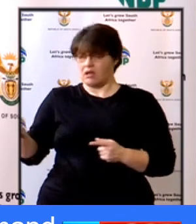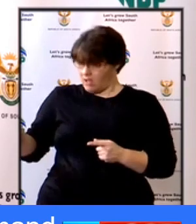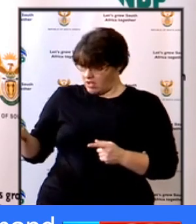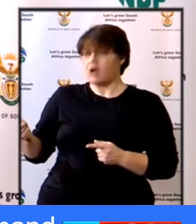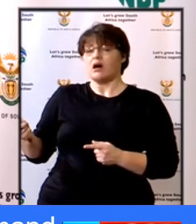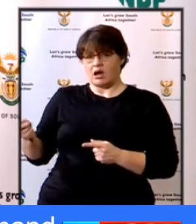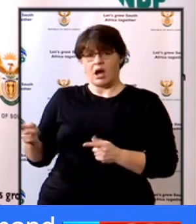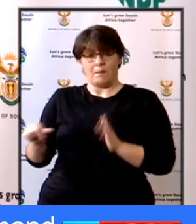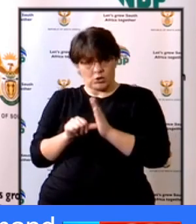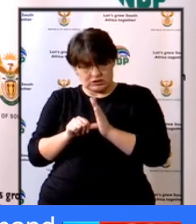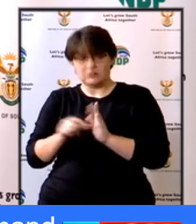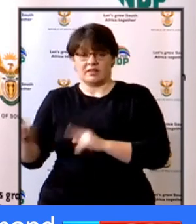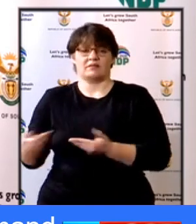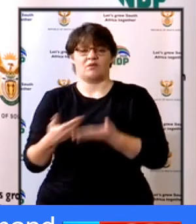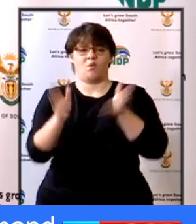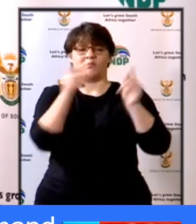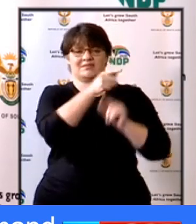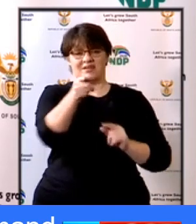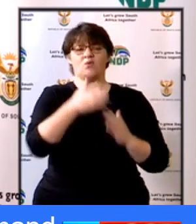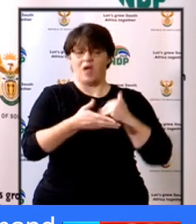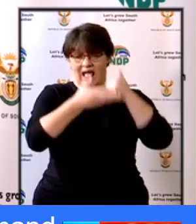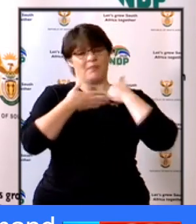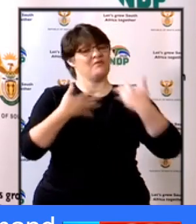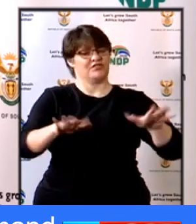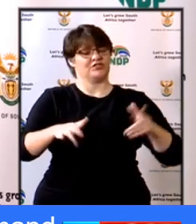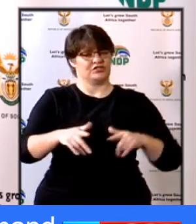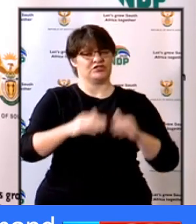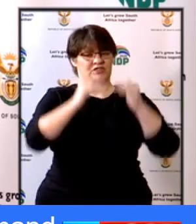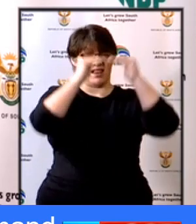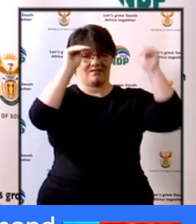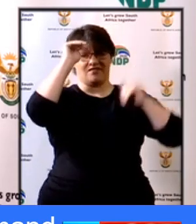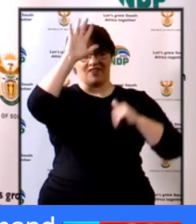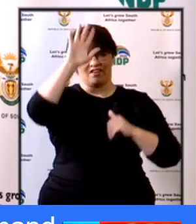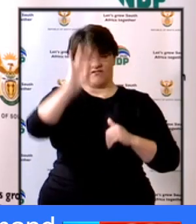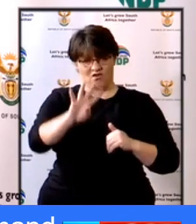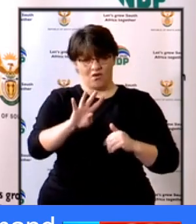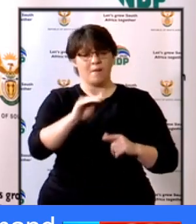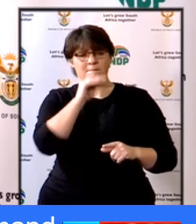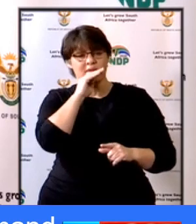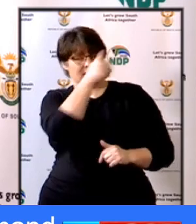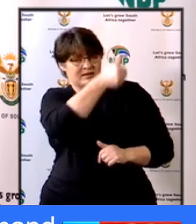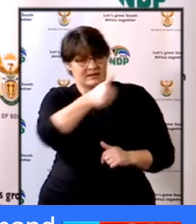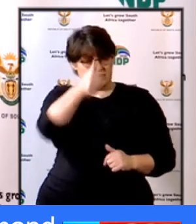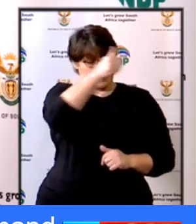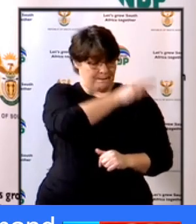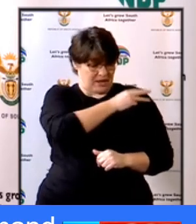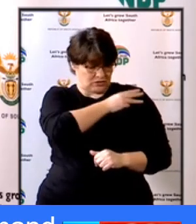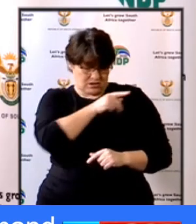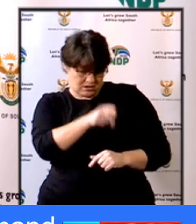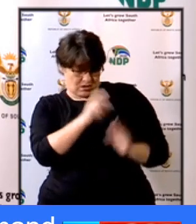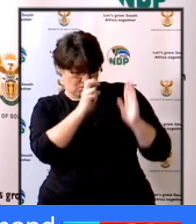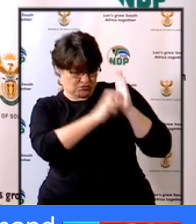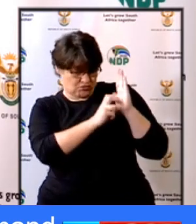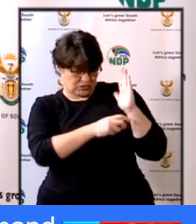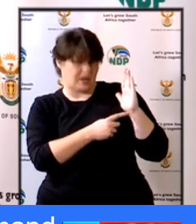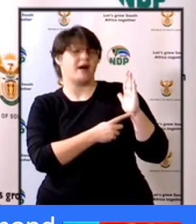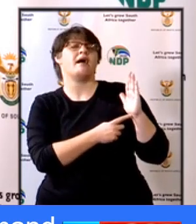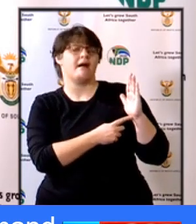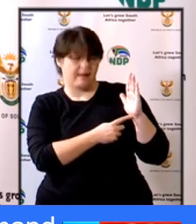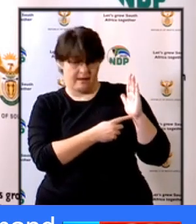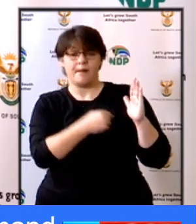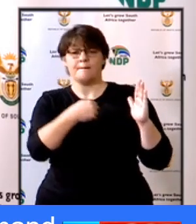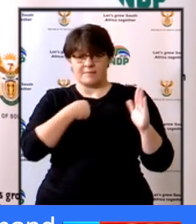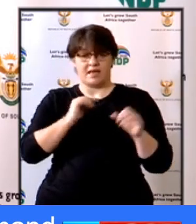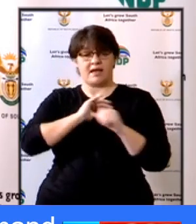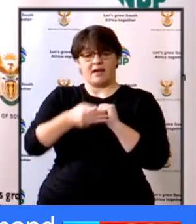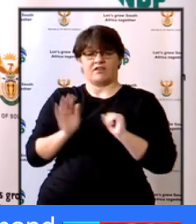services. This helped us quite a bit. It was proof that the senior management of the company had looked at the regulations and believed that they were covered